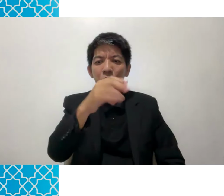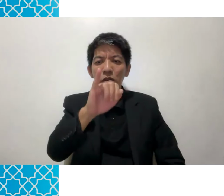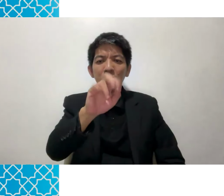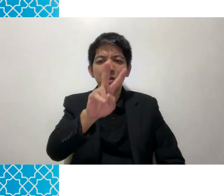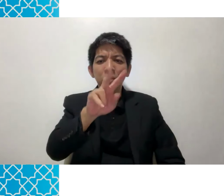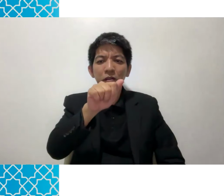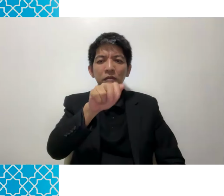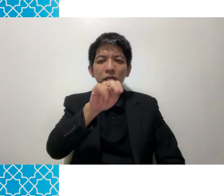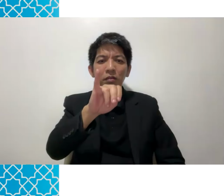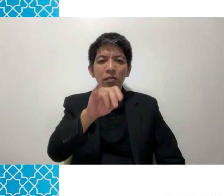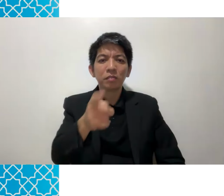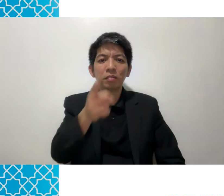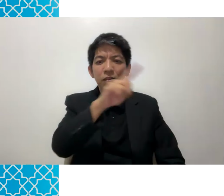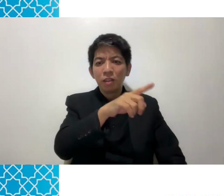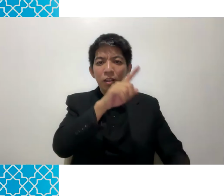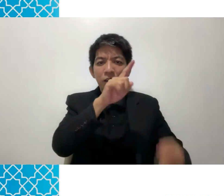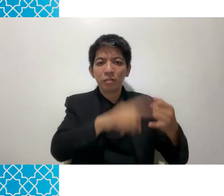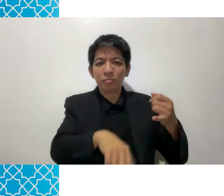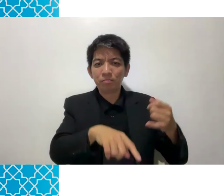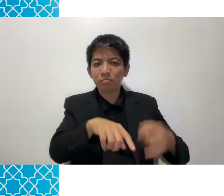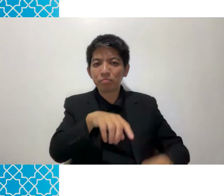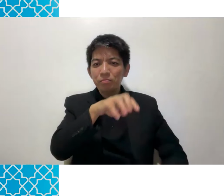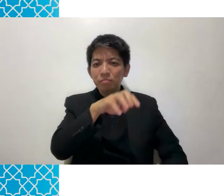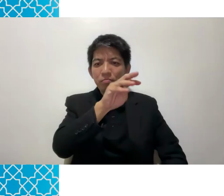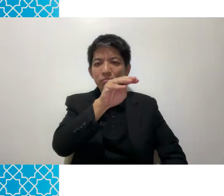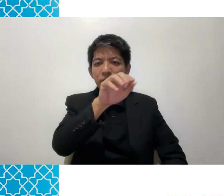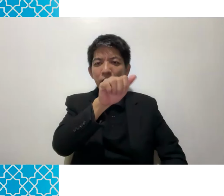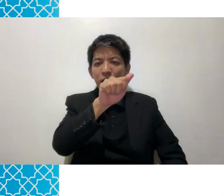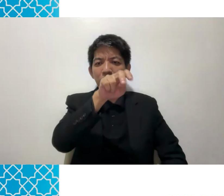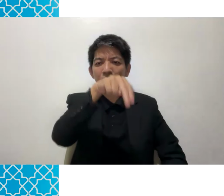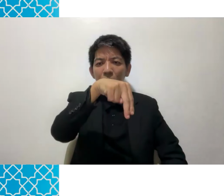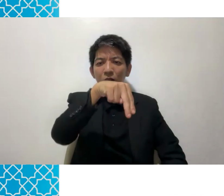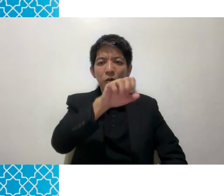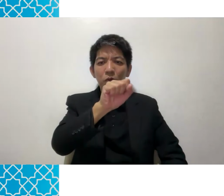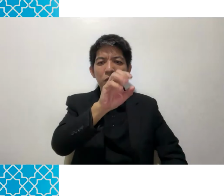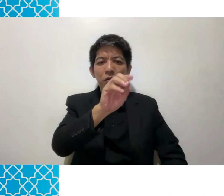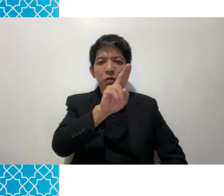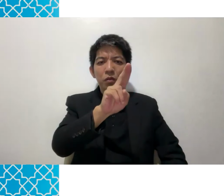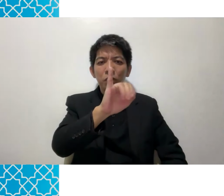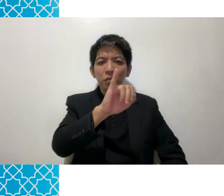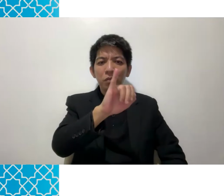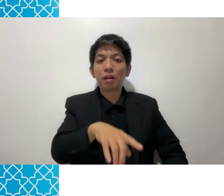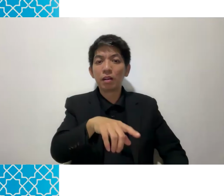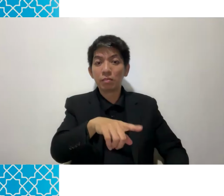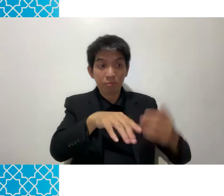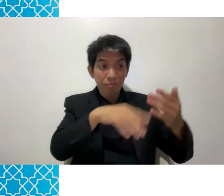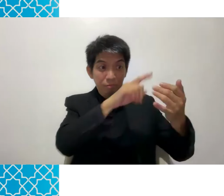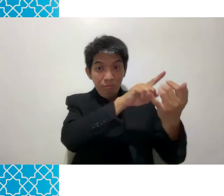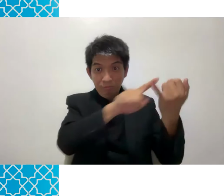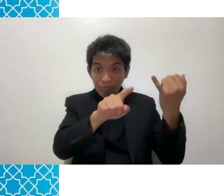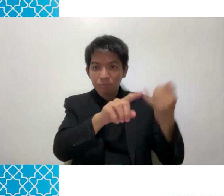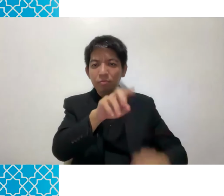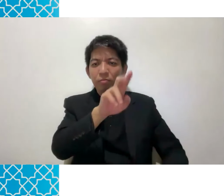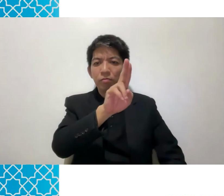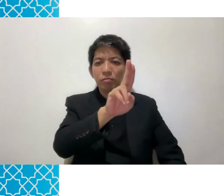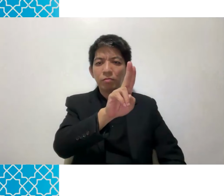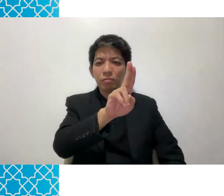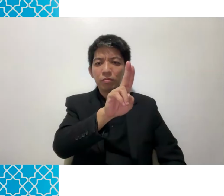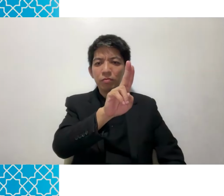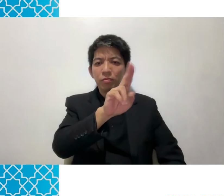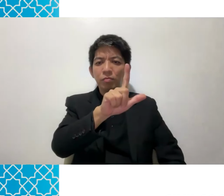General Mansouri, and then finally with Ulfi, if that's all right with you. So please, let's hear your 1-minute summary